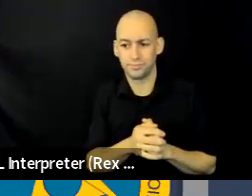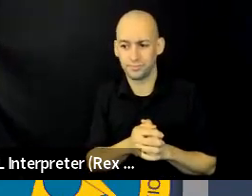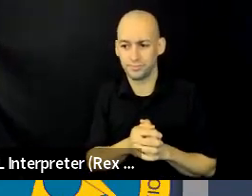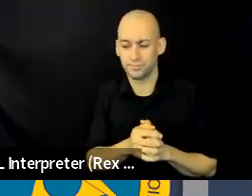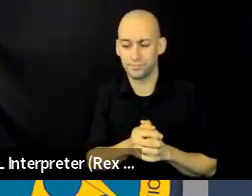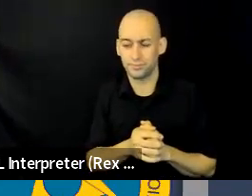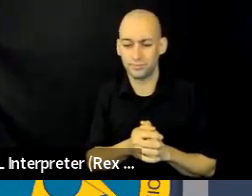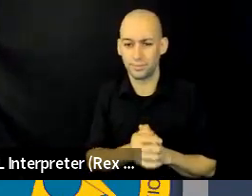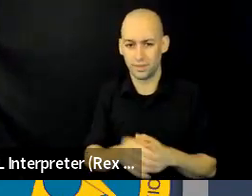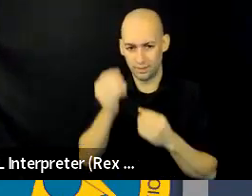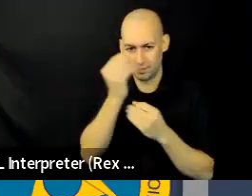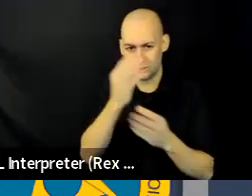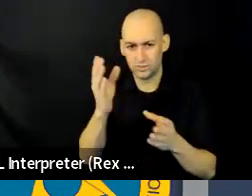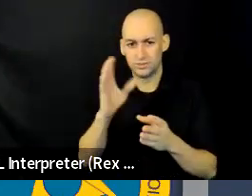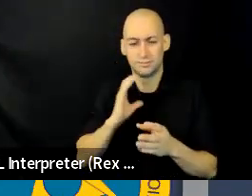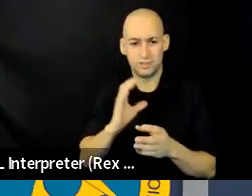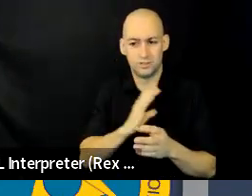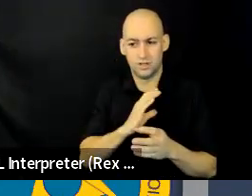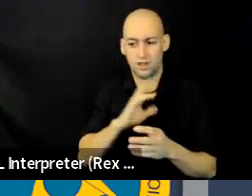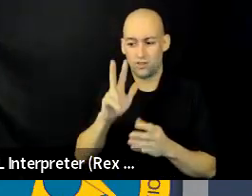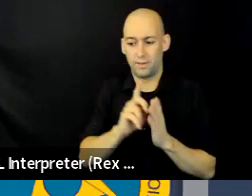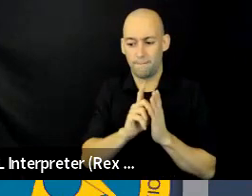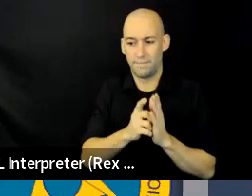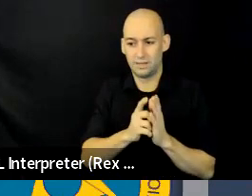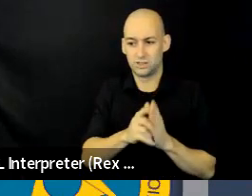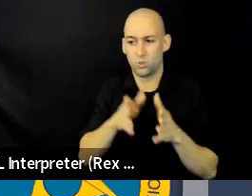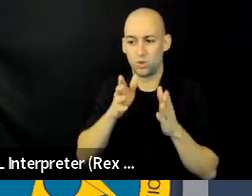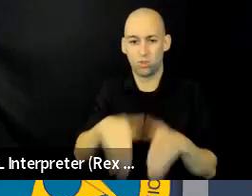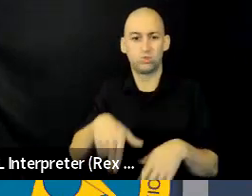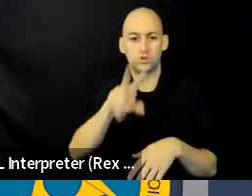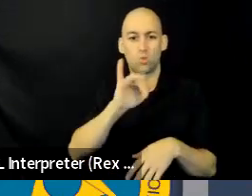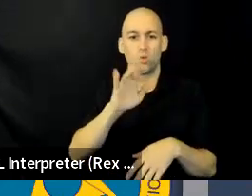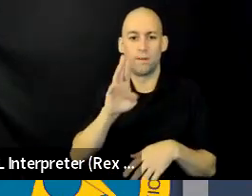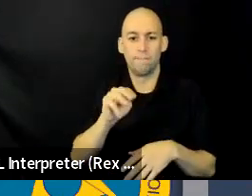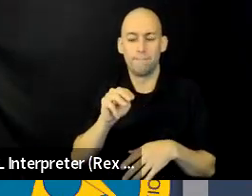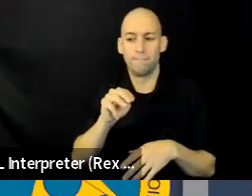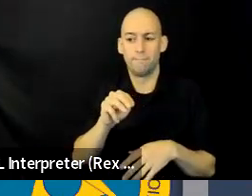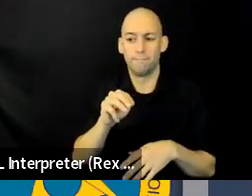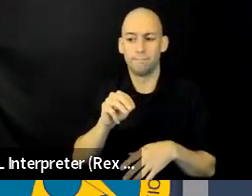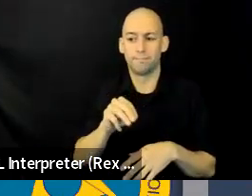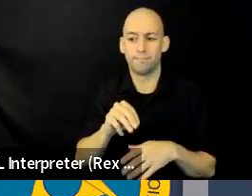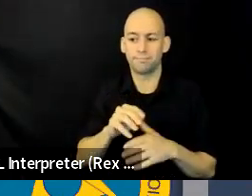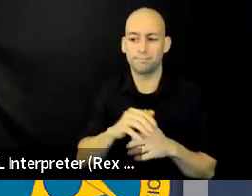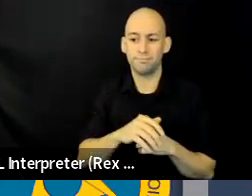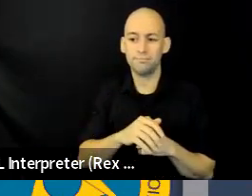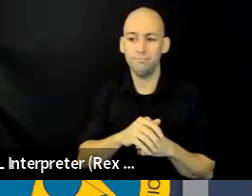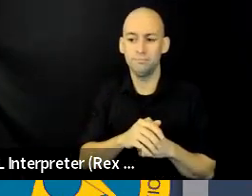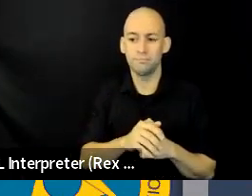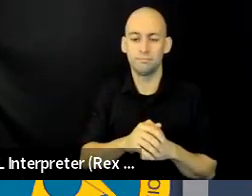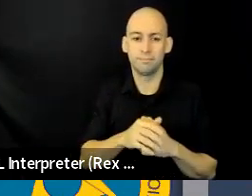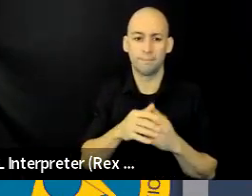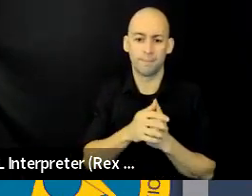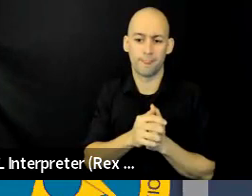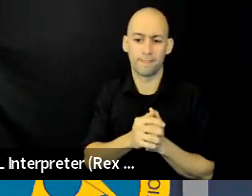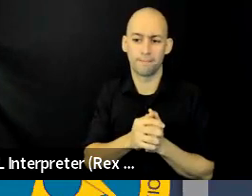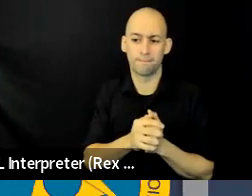And just to let our commissioner colleagues know, in 3 minutes, we lose our quorum, and we have groupings of a lot of votes that